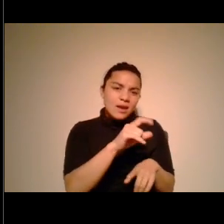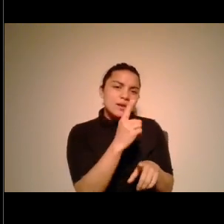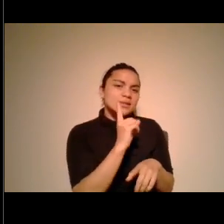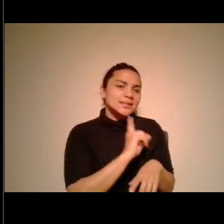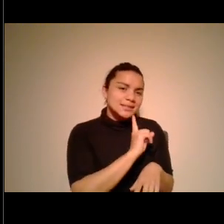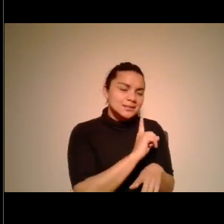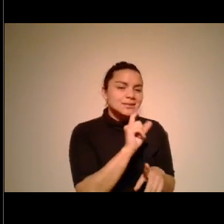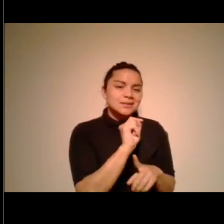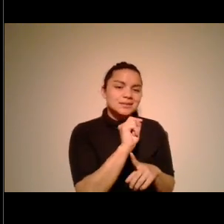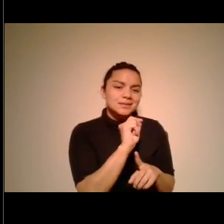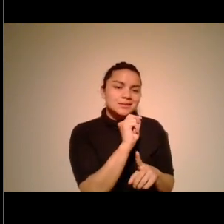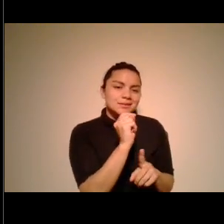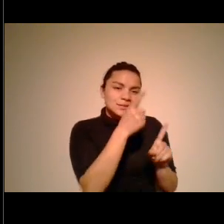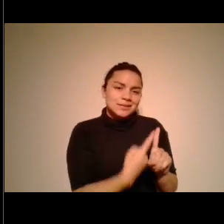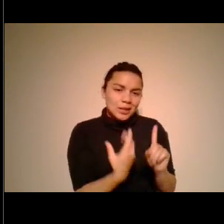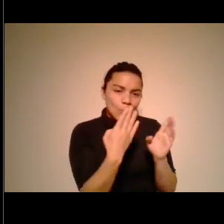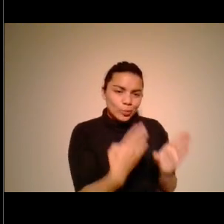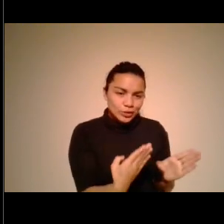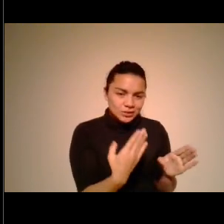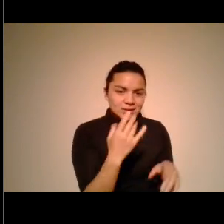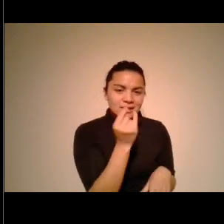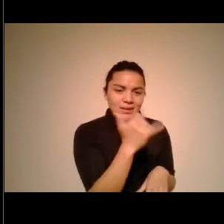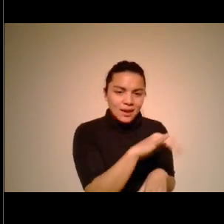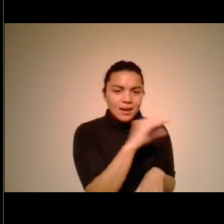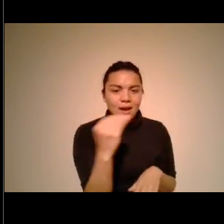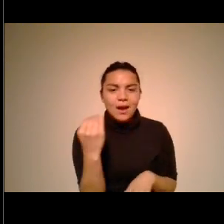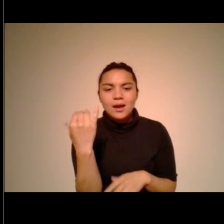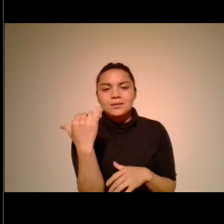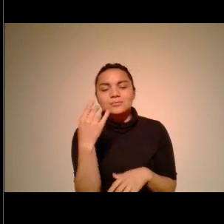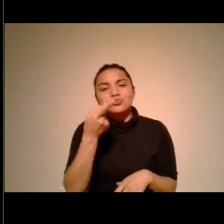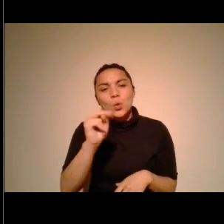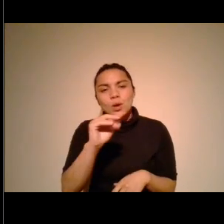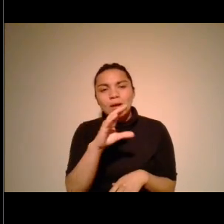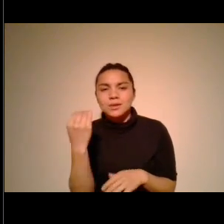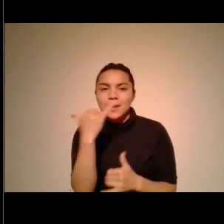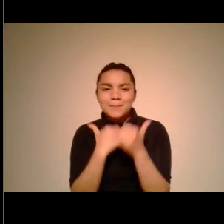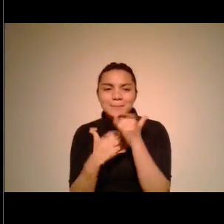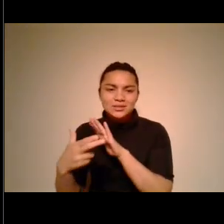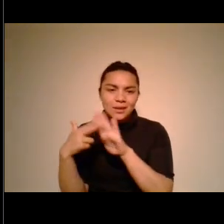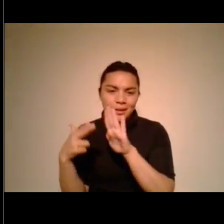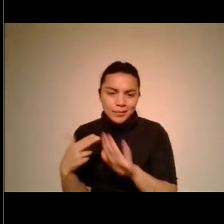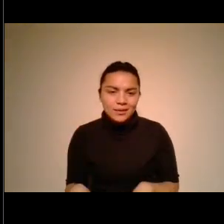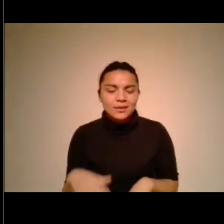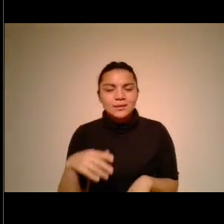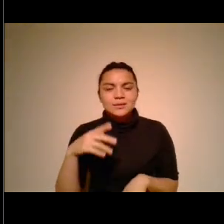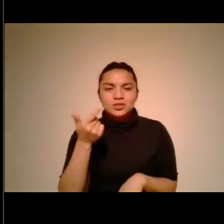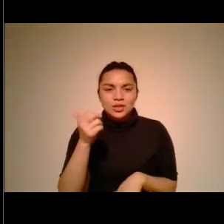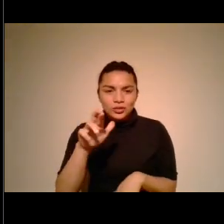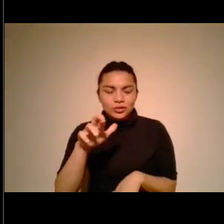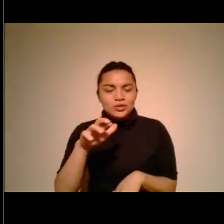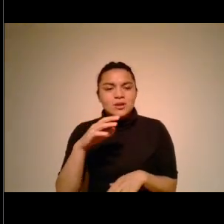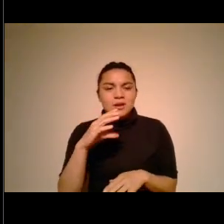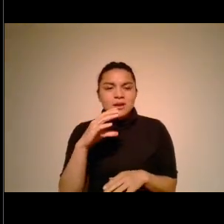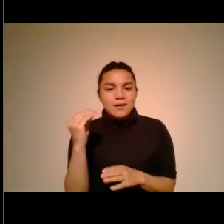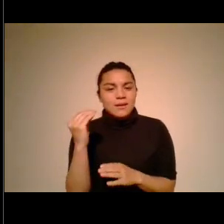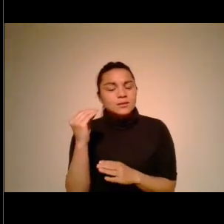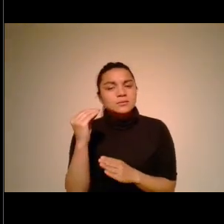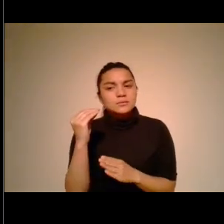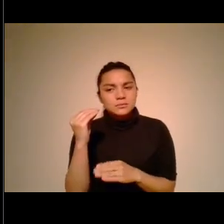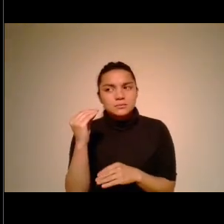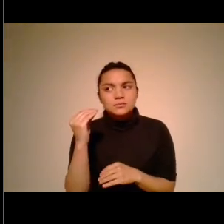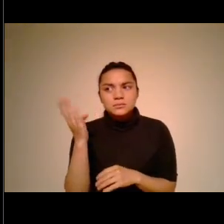and misgendering. I also recently have been talking about ways that we should think about approaching